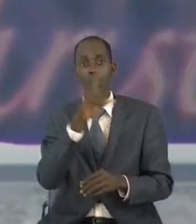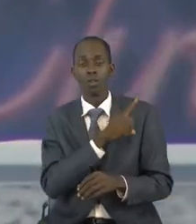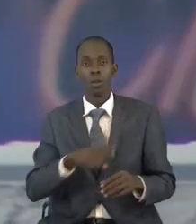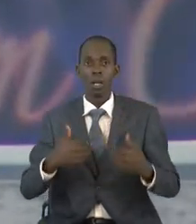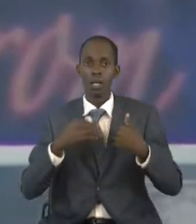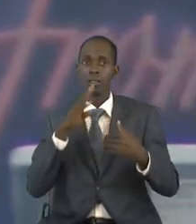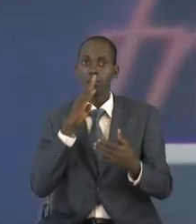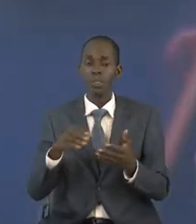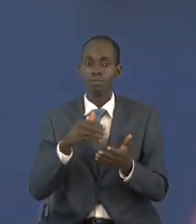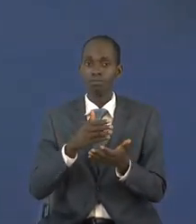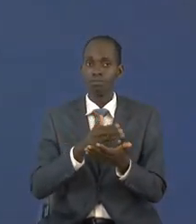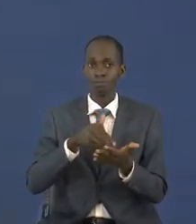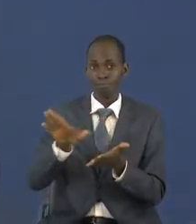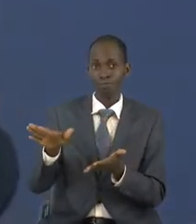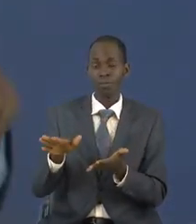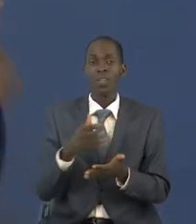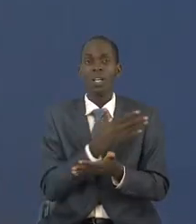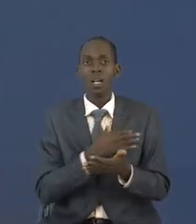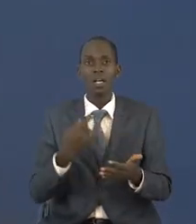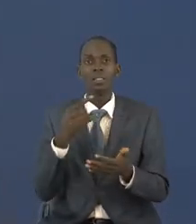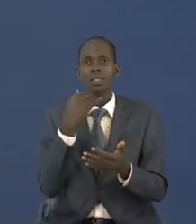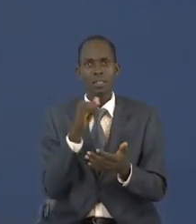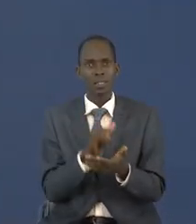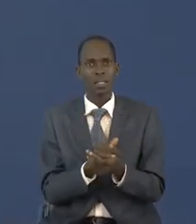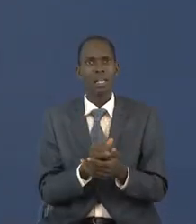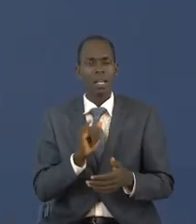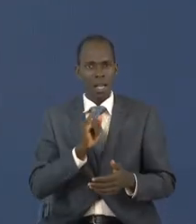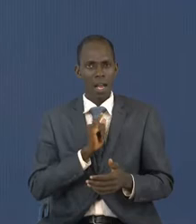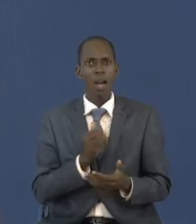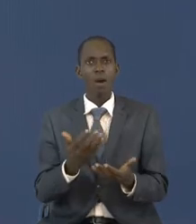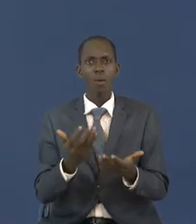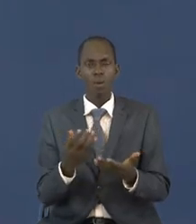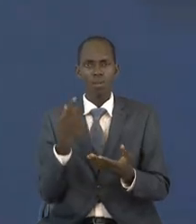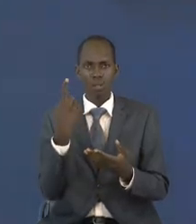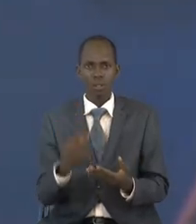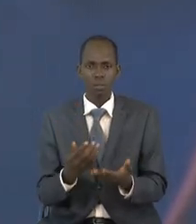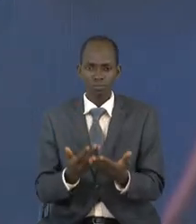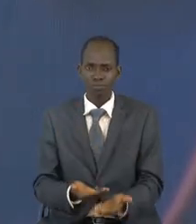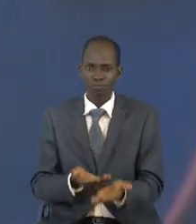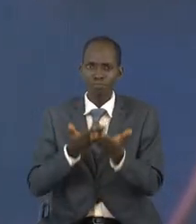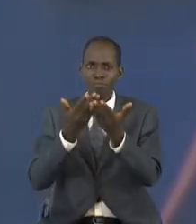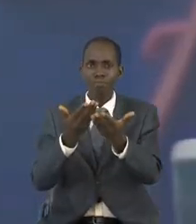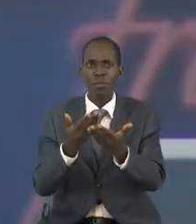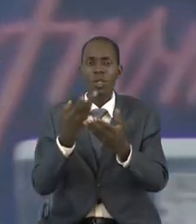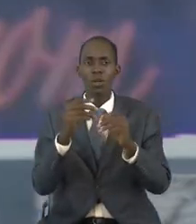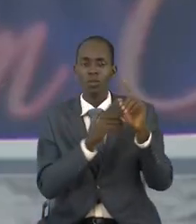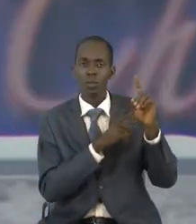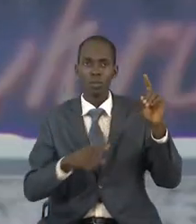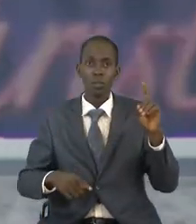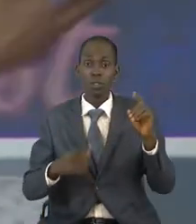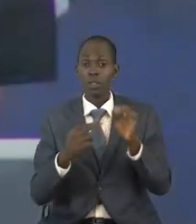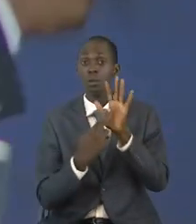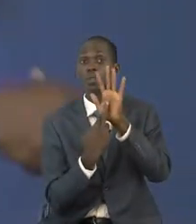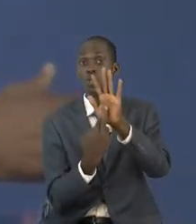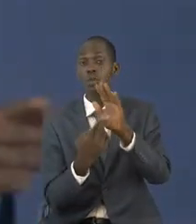he said, I want the representation of the Lord to be in my home. That man walked